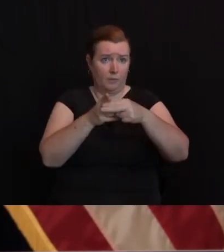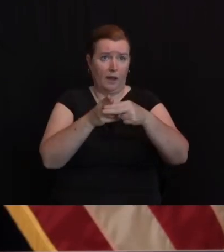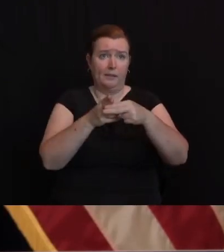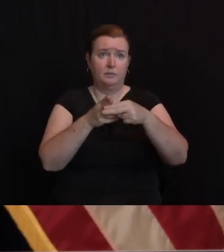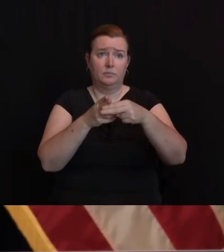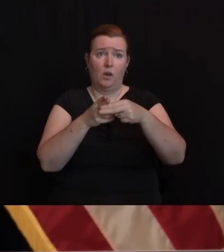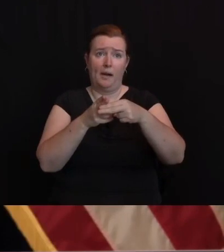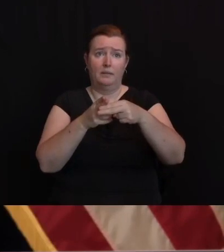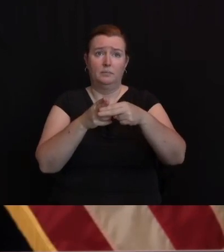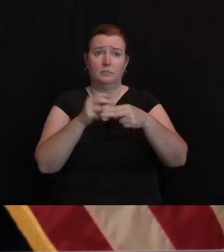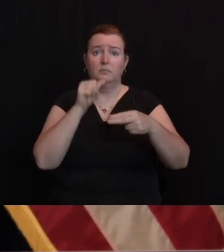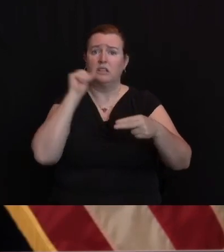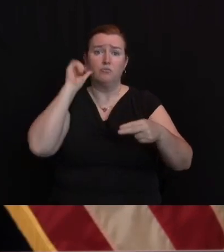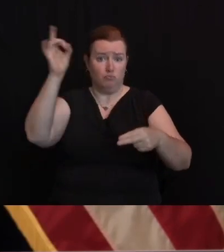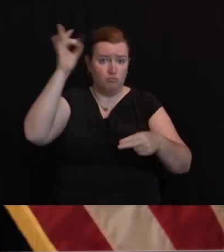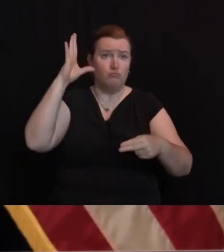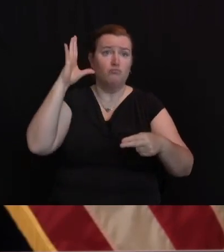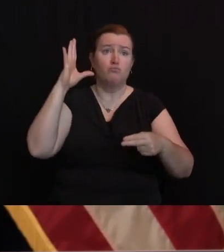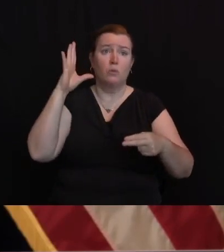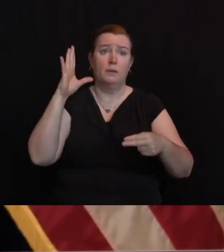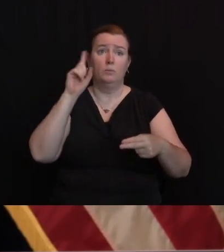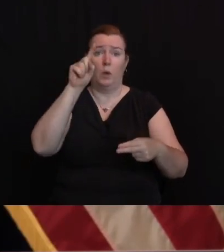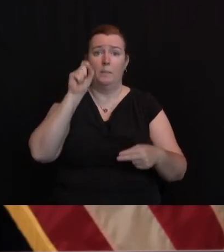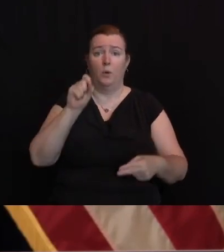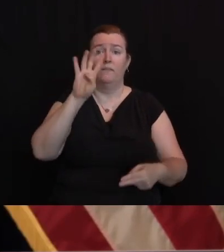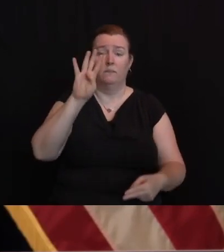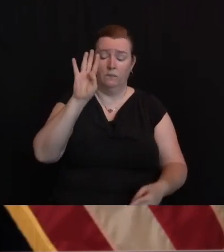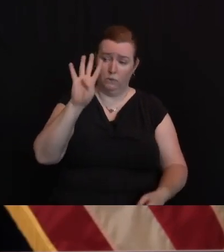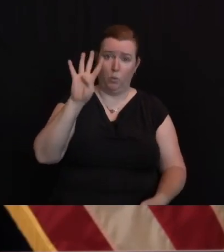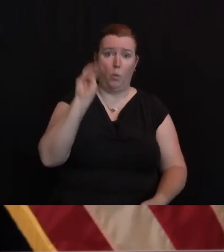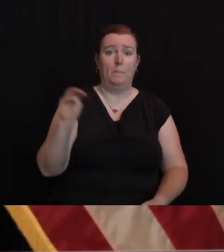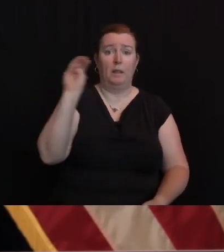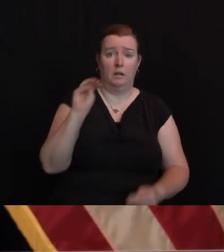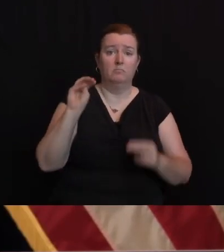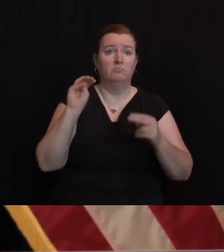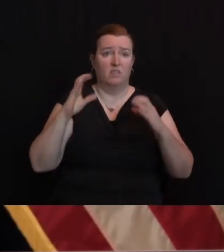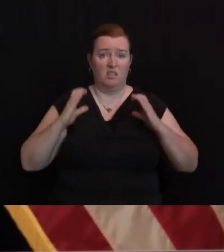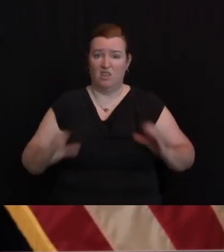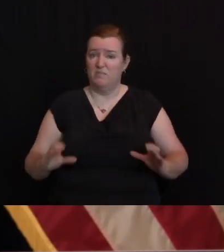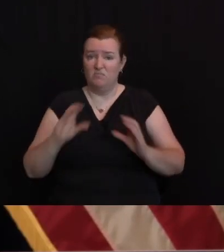people approximately without power, or customers.